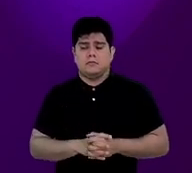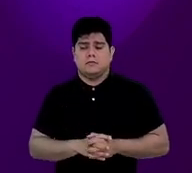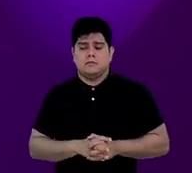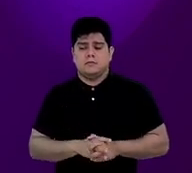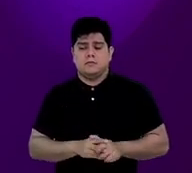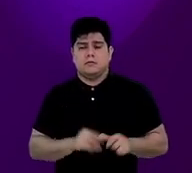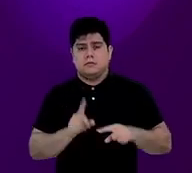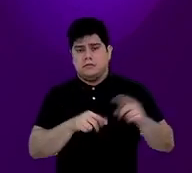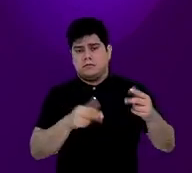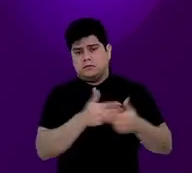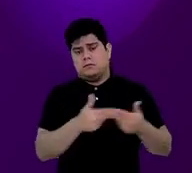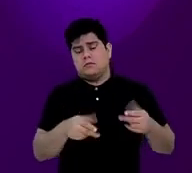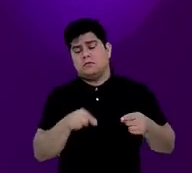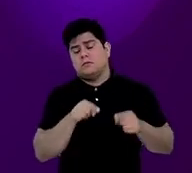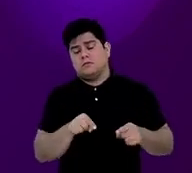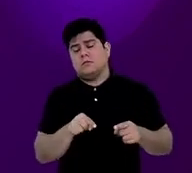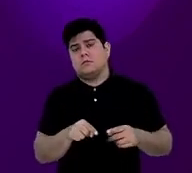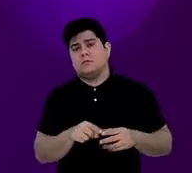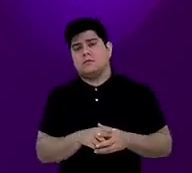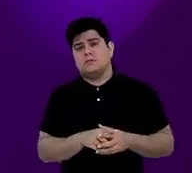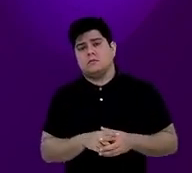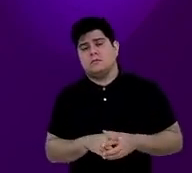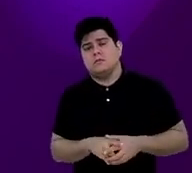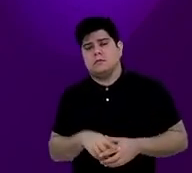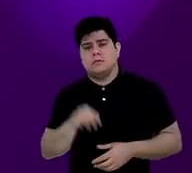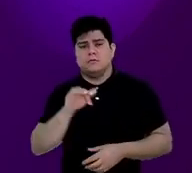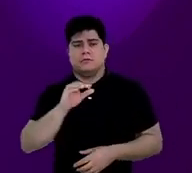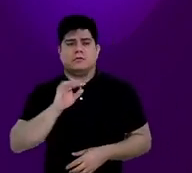it's been difficult to get